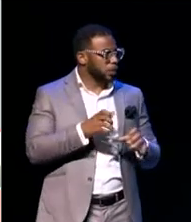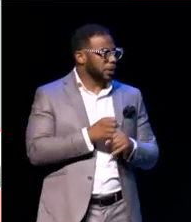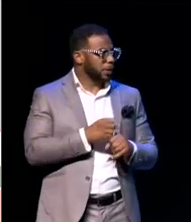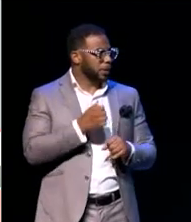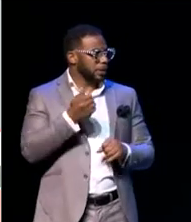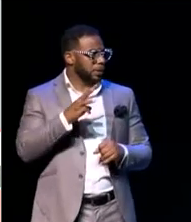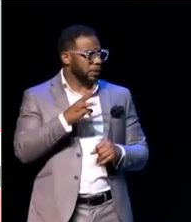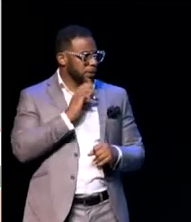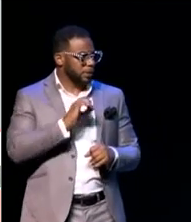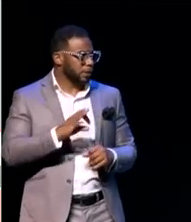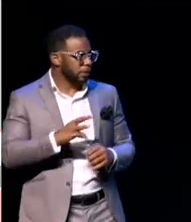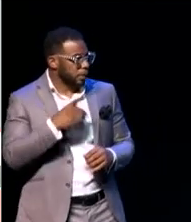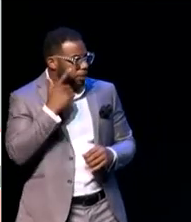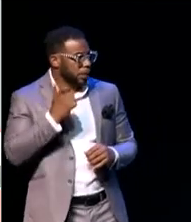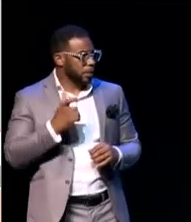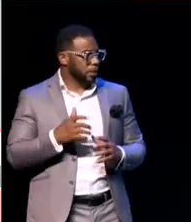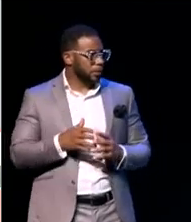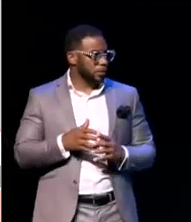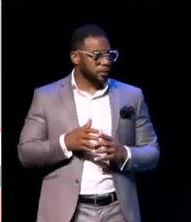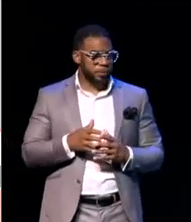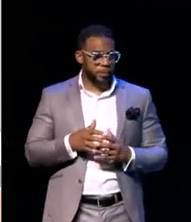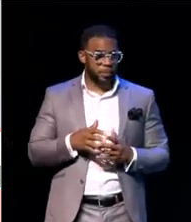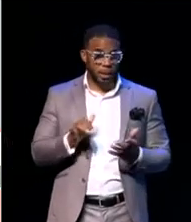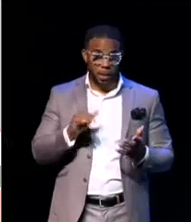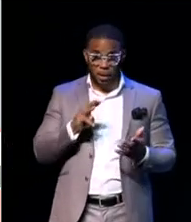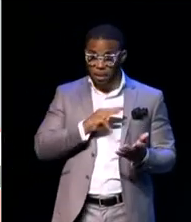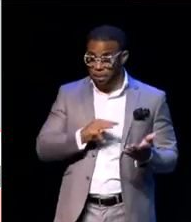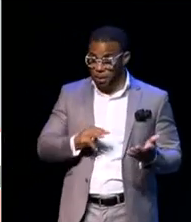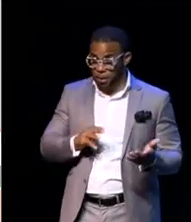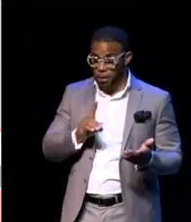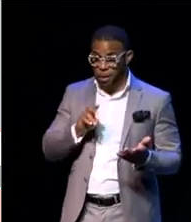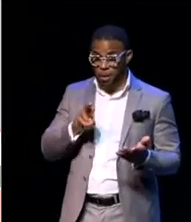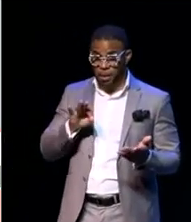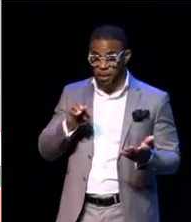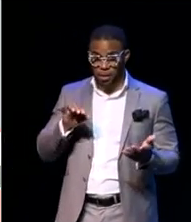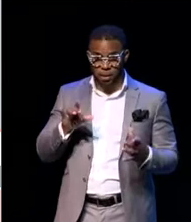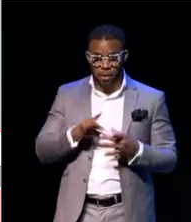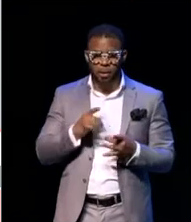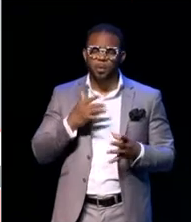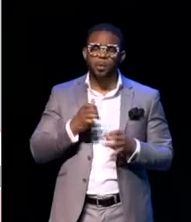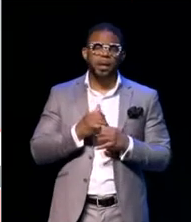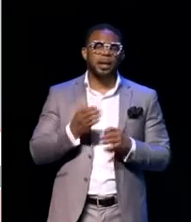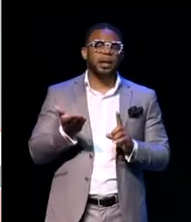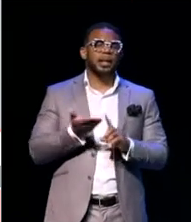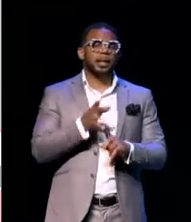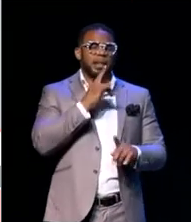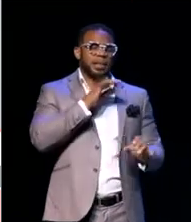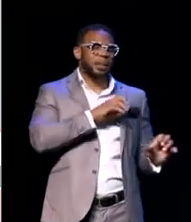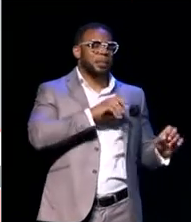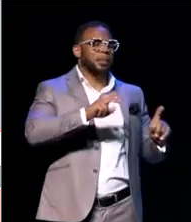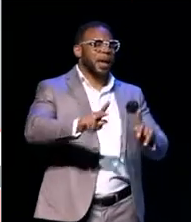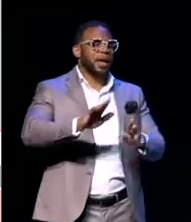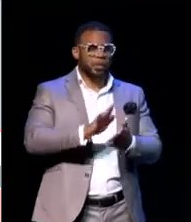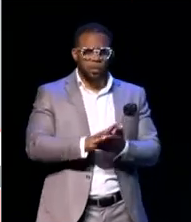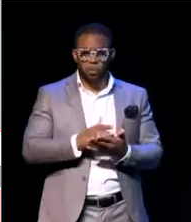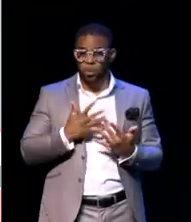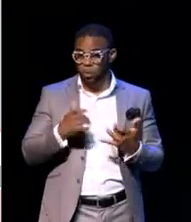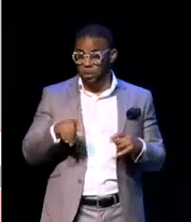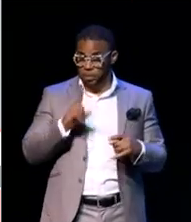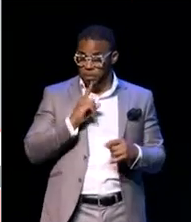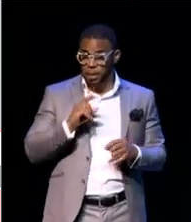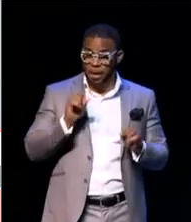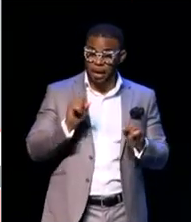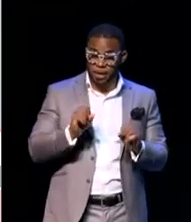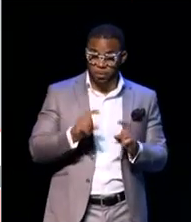those 16-year-olds, because like the mayor and Dr. Fauci said, we want to get those kids back in school. We want them to